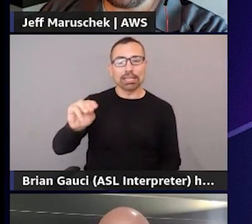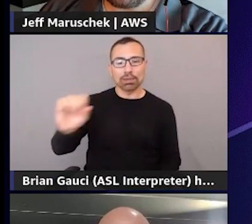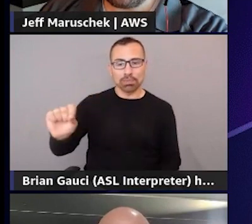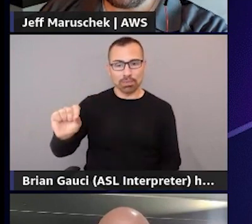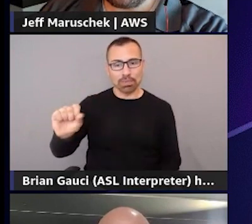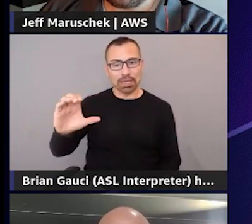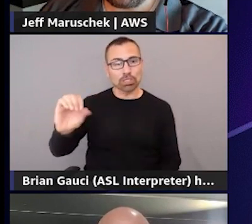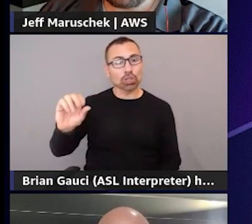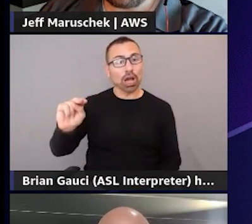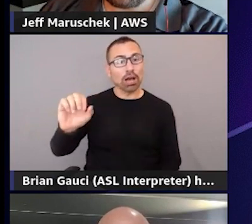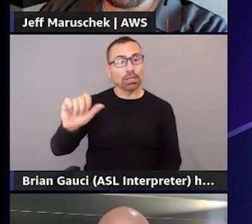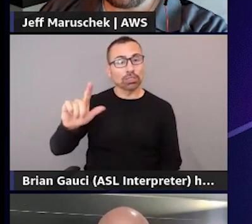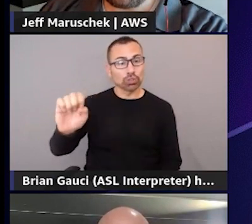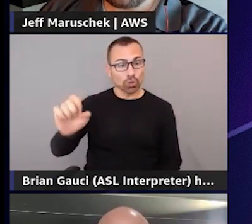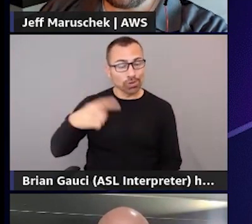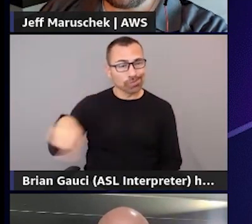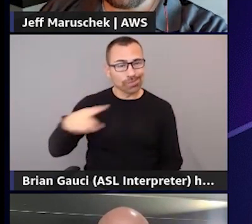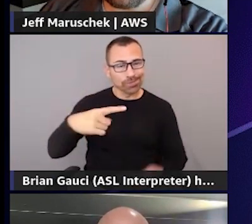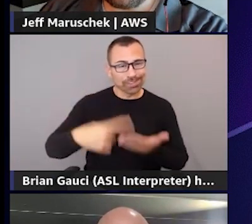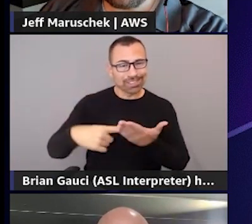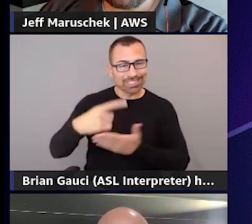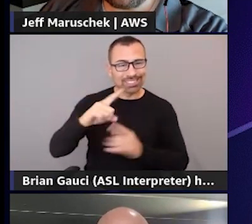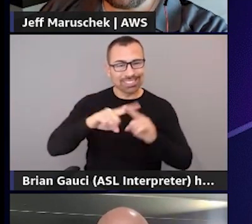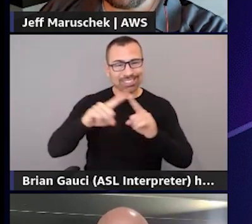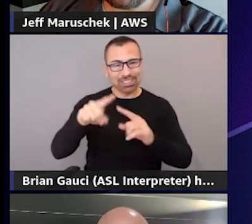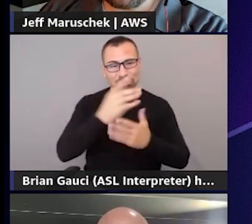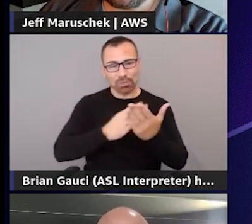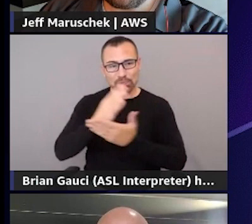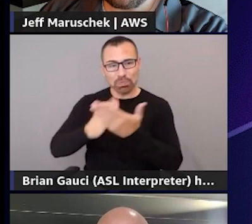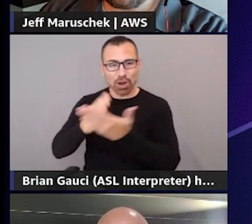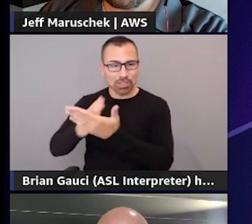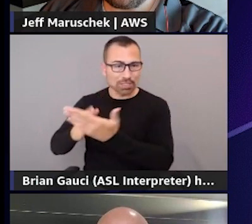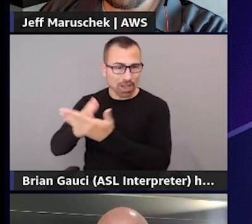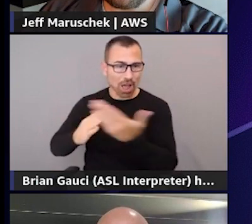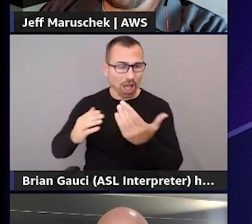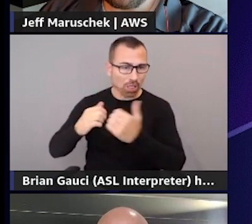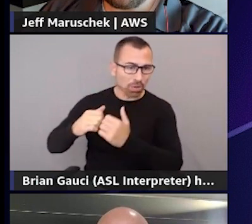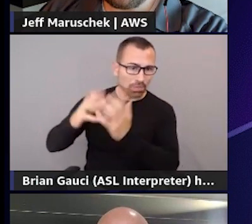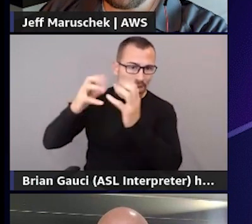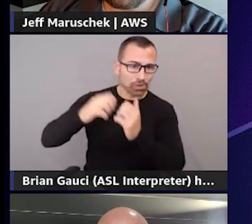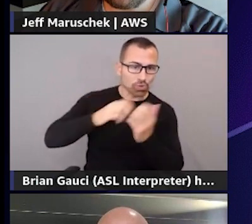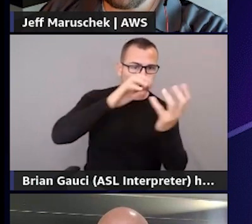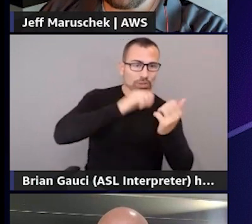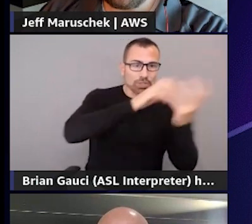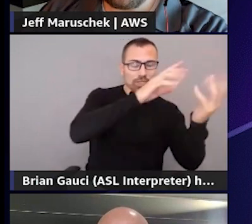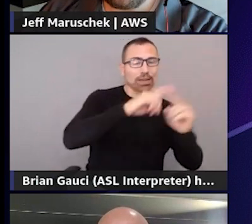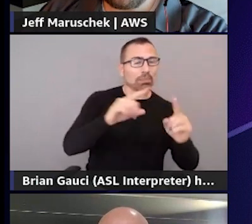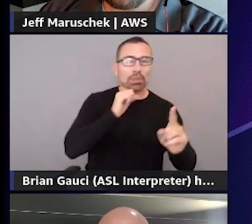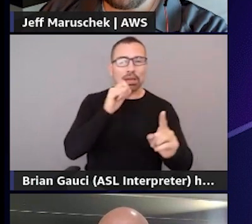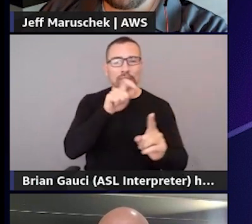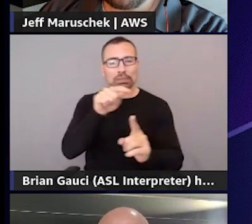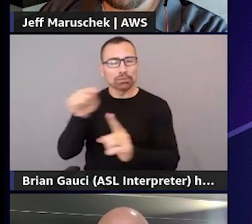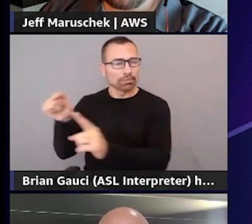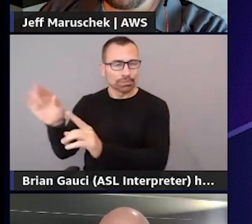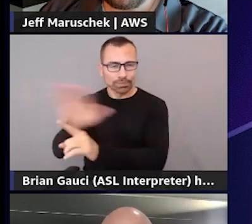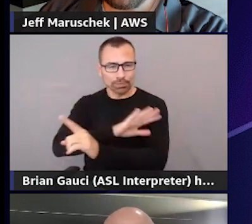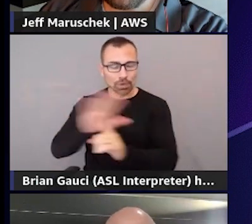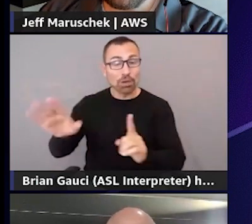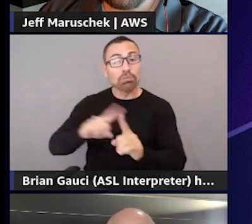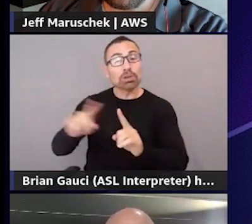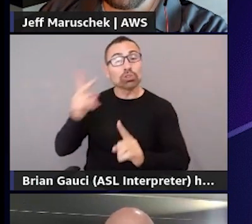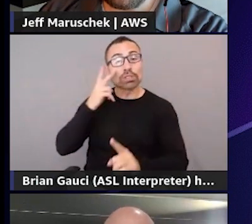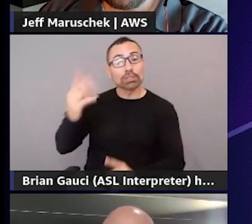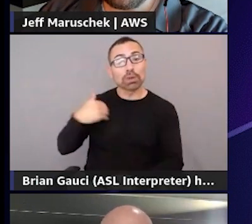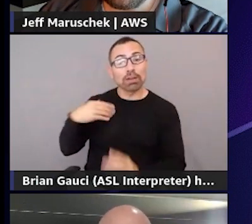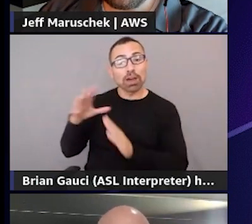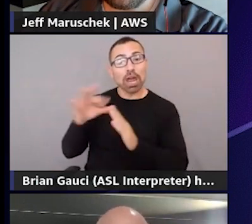components of a migration. I'm not going to go into each one of them, but you can see we have an option here on the left to go and perform an inventory of your database.